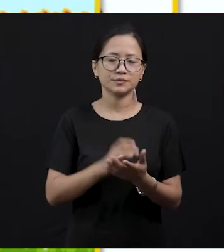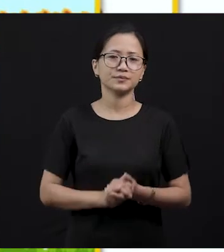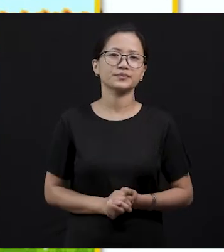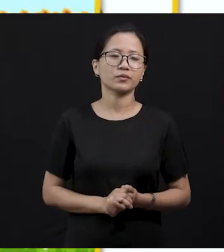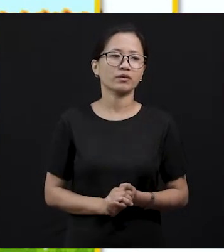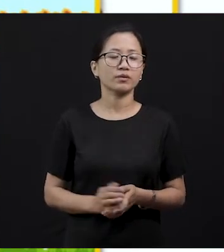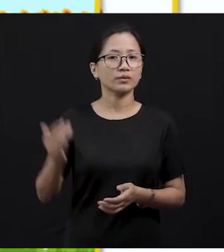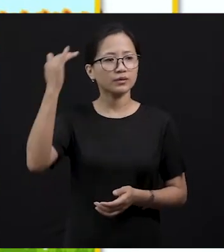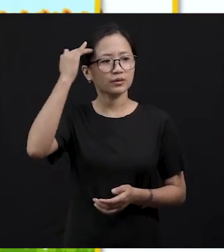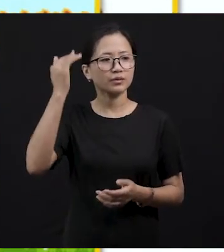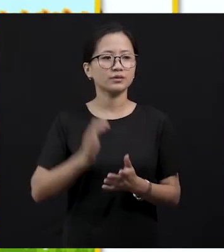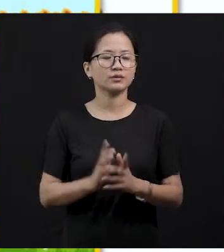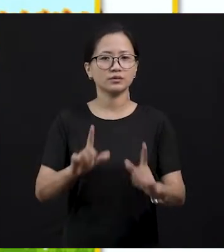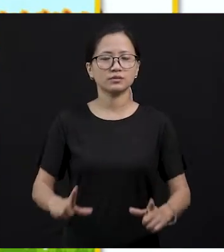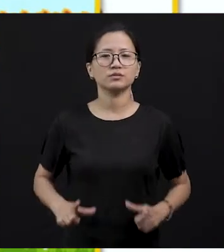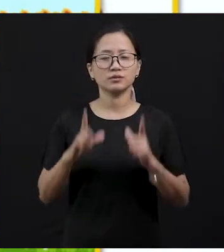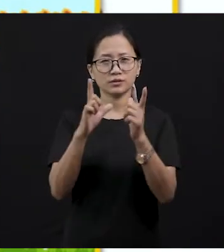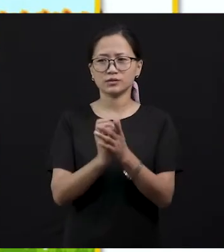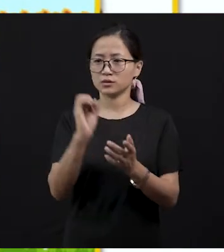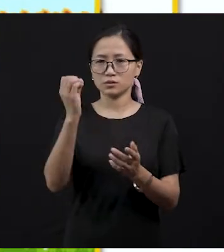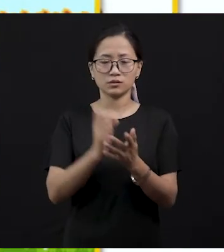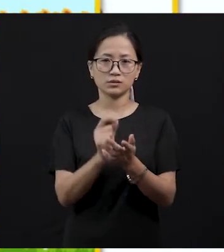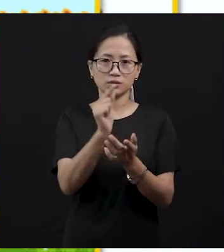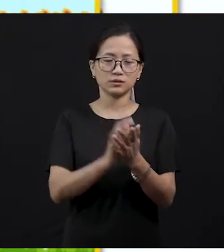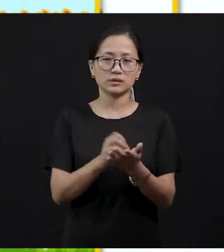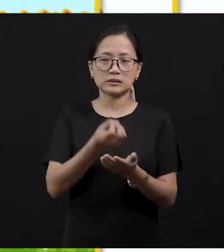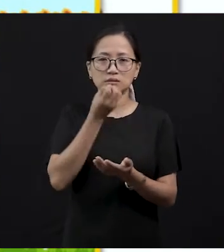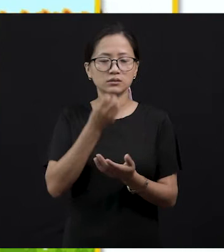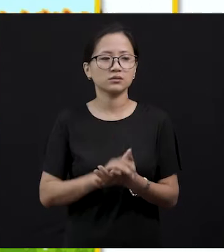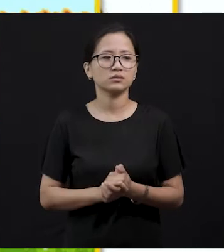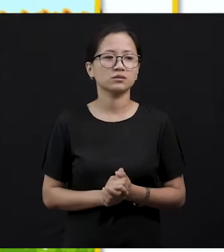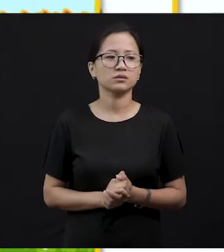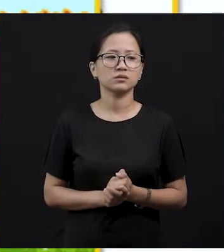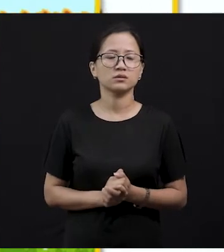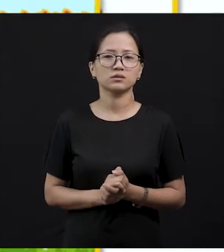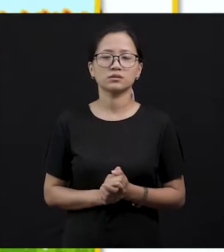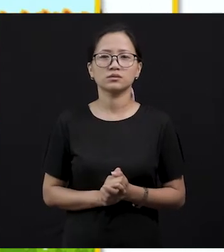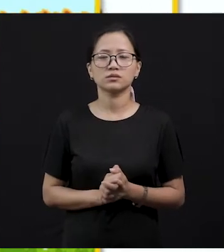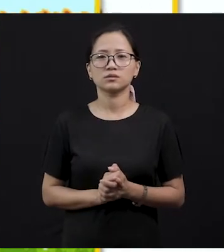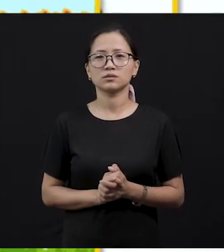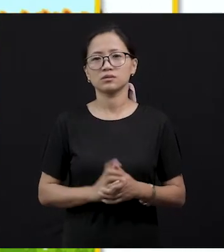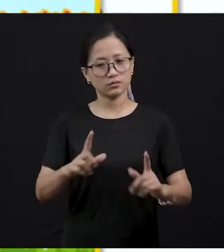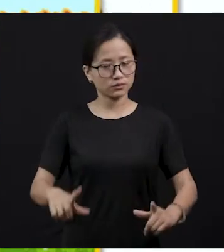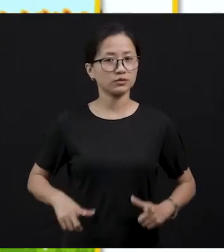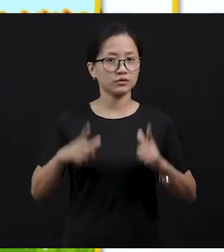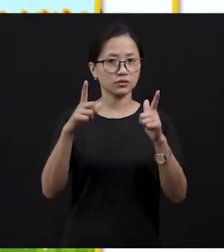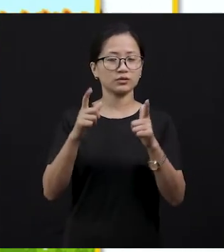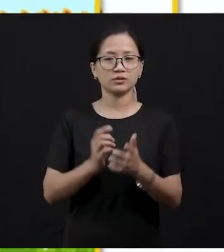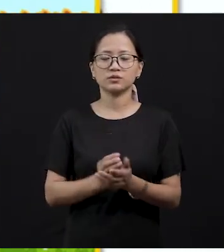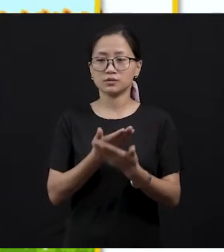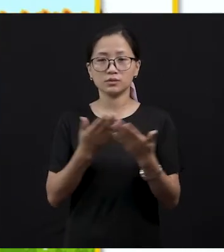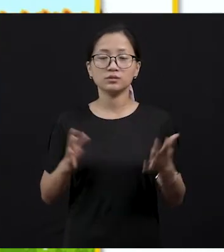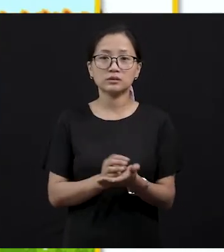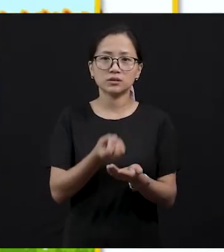that living organisms eat. Living organisms eat, okay?